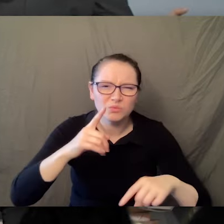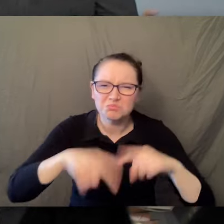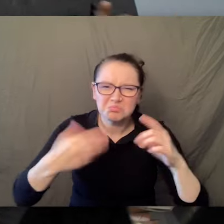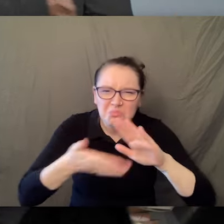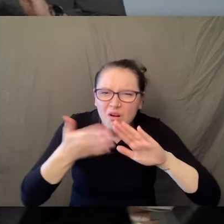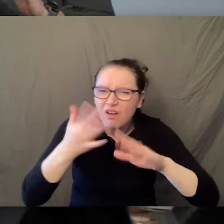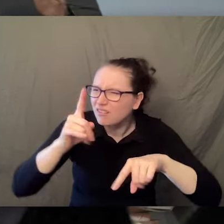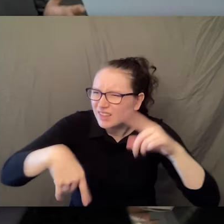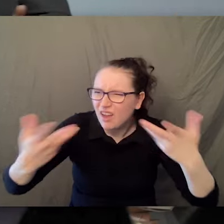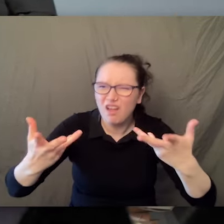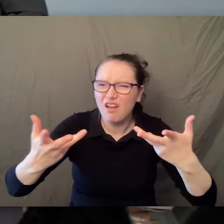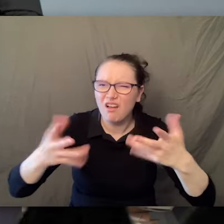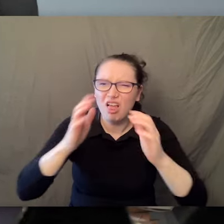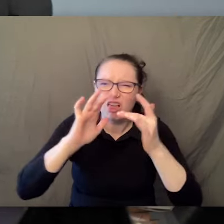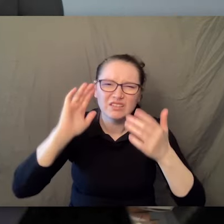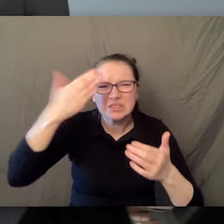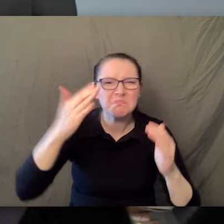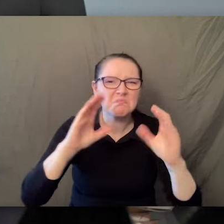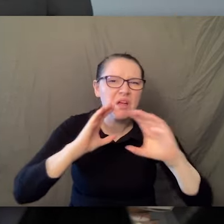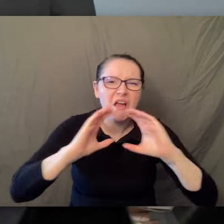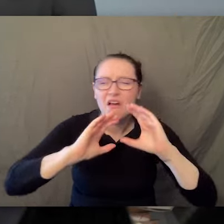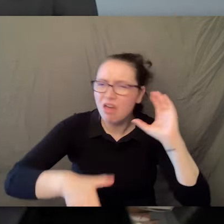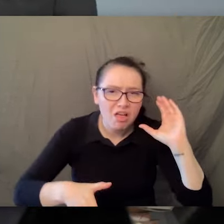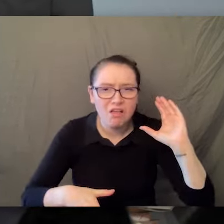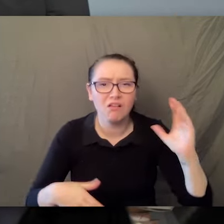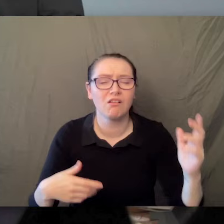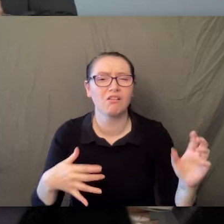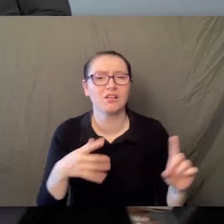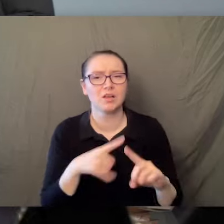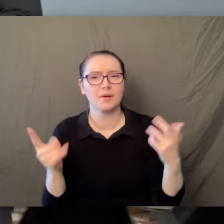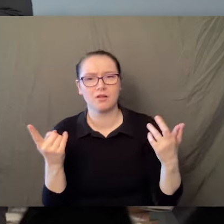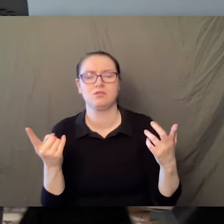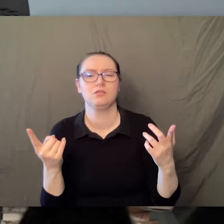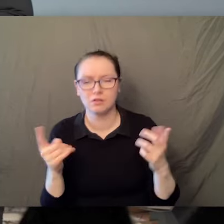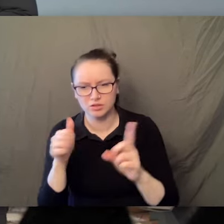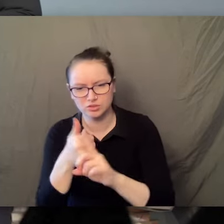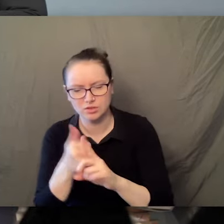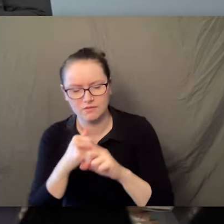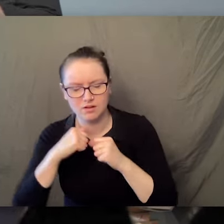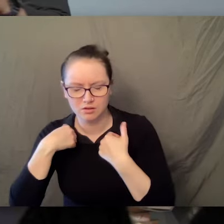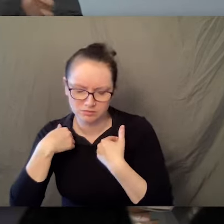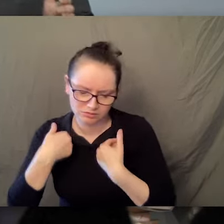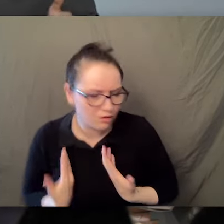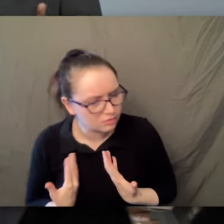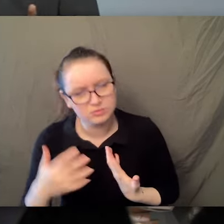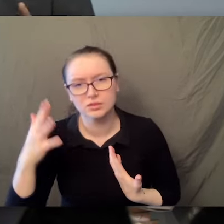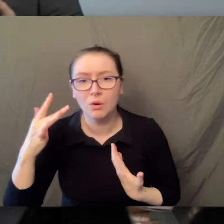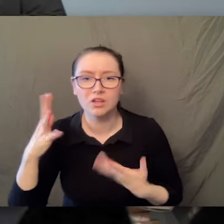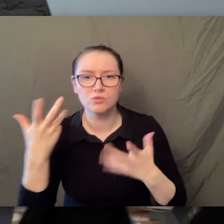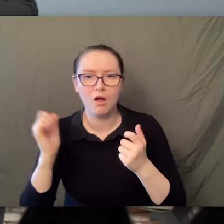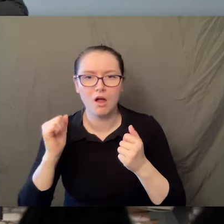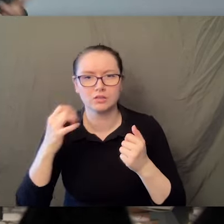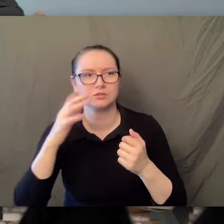or Luna, they can't get the hookup. And you're exhausted, because before the middle of this night call, you spent all day in meetings trying to